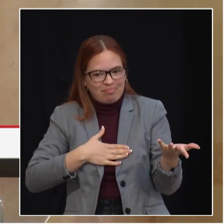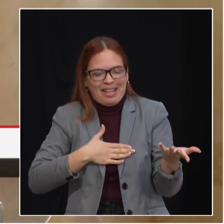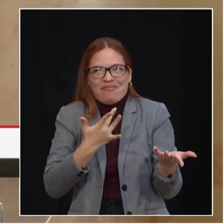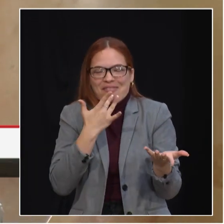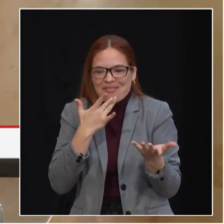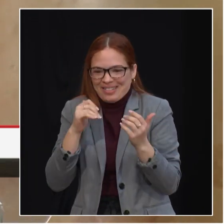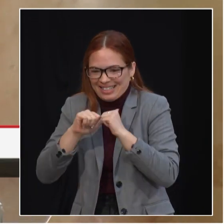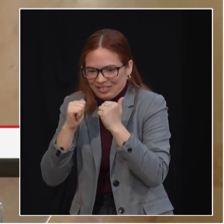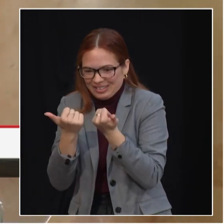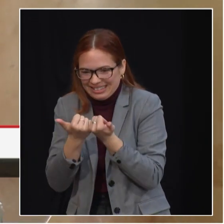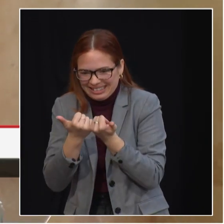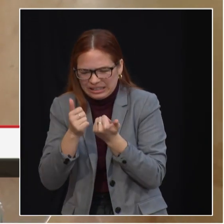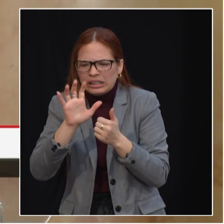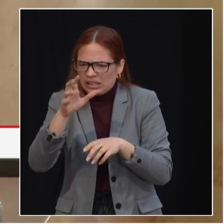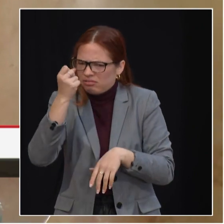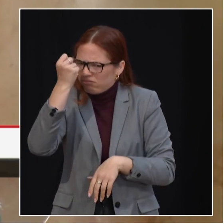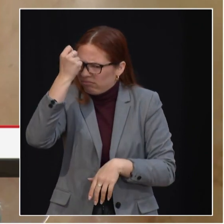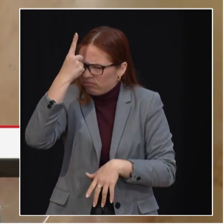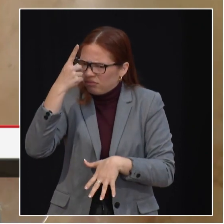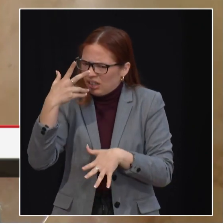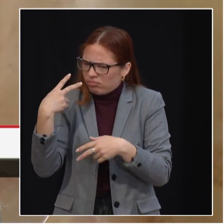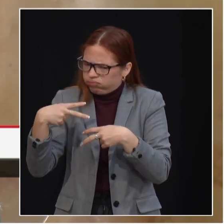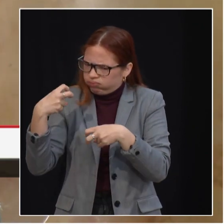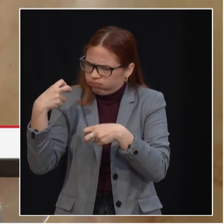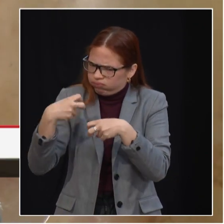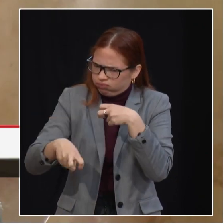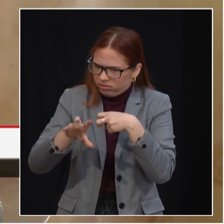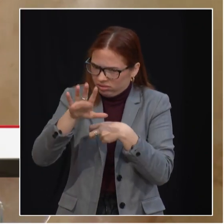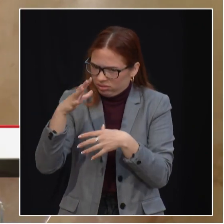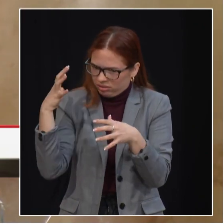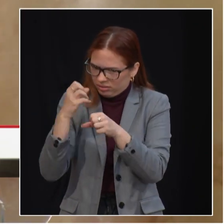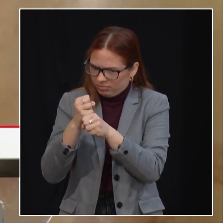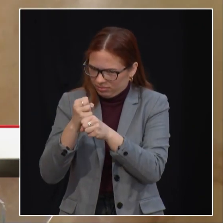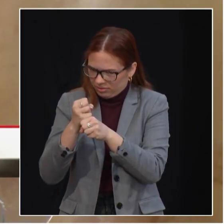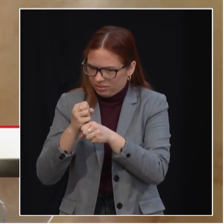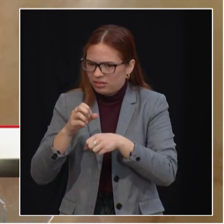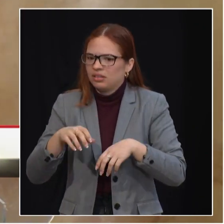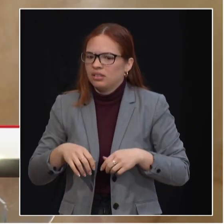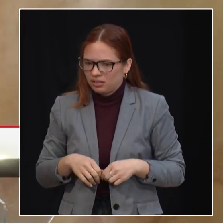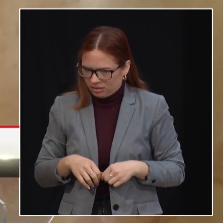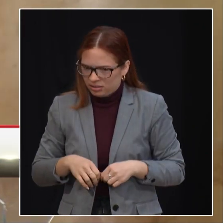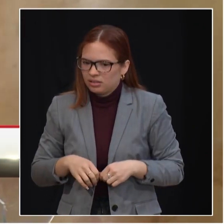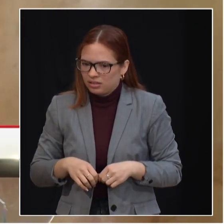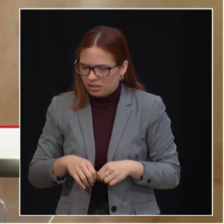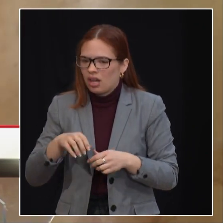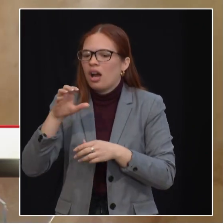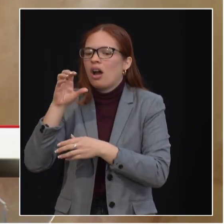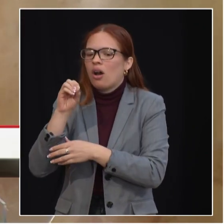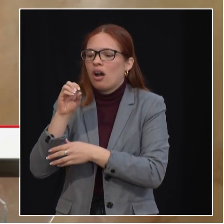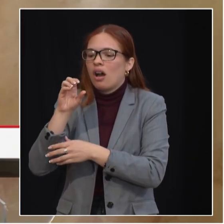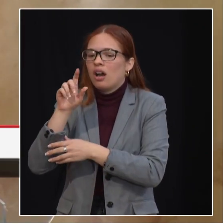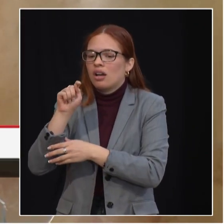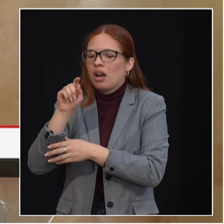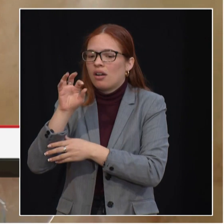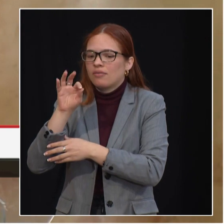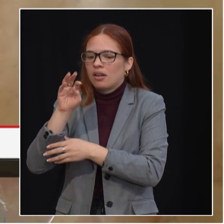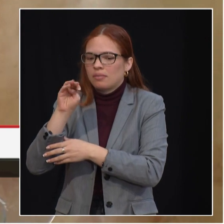acronym, OCTFME. LaToya Foster, Director, I would love to welcome you to the stage.